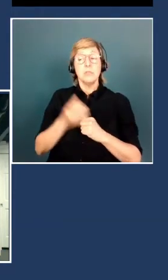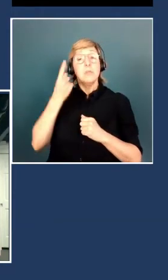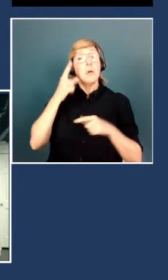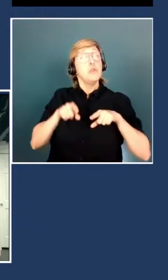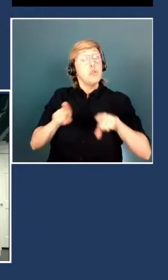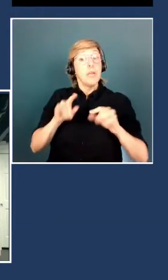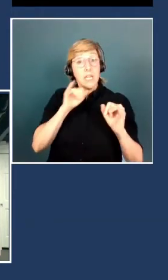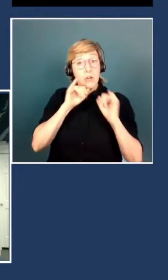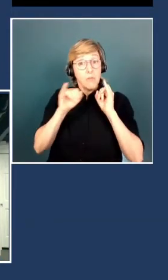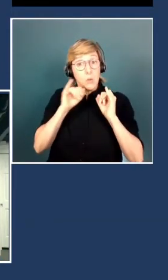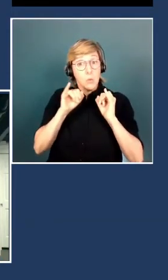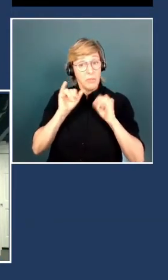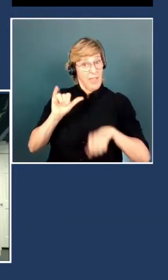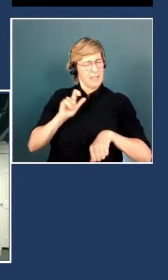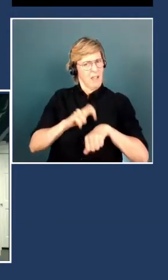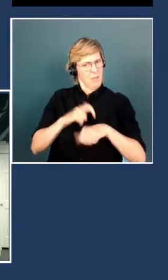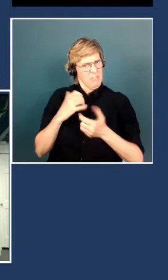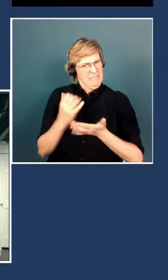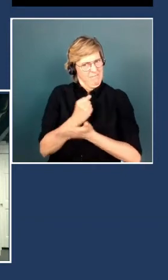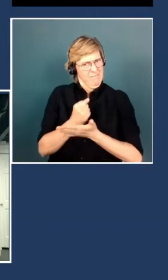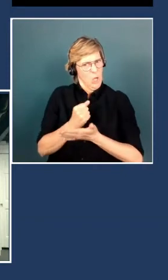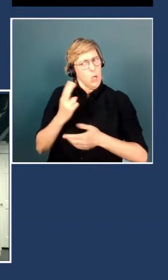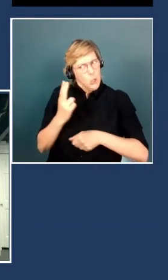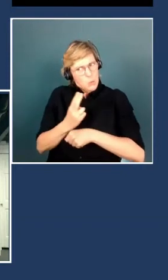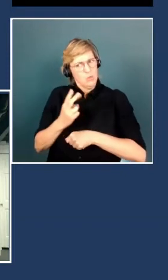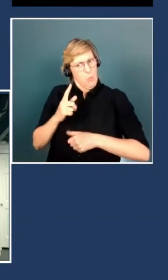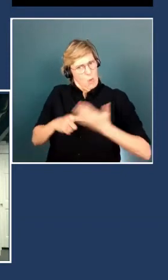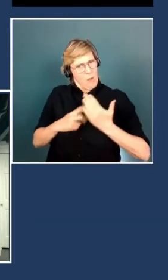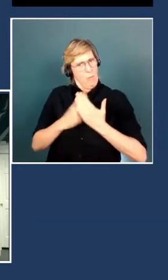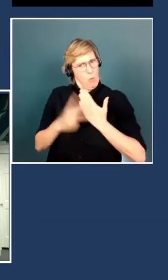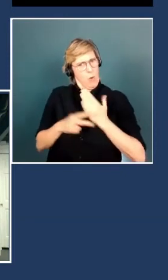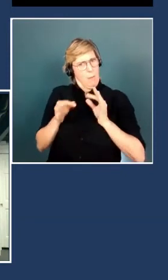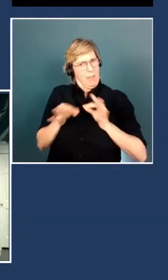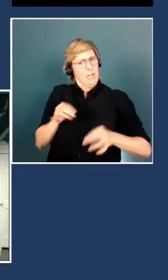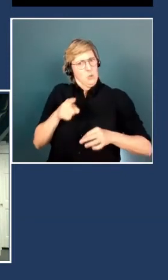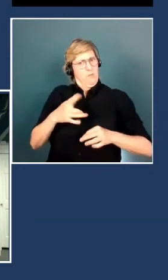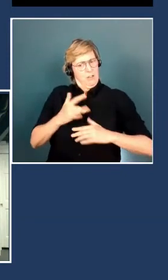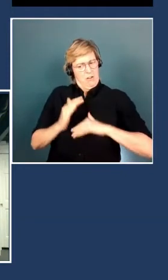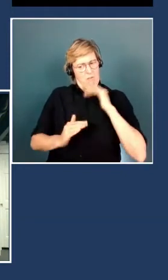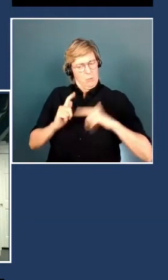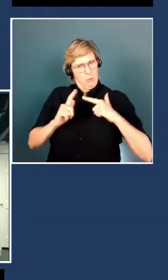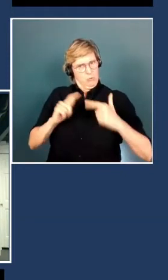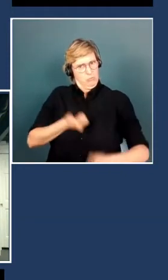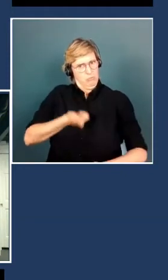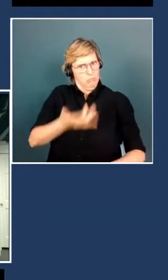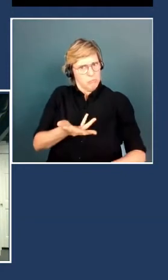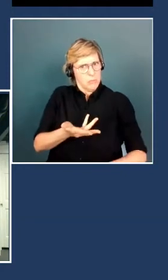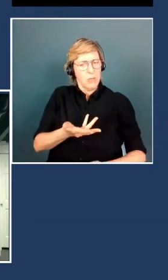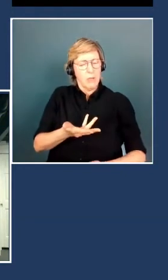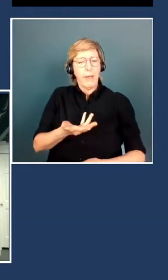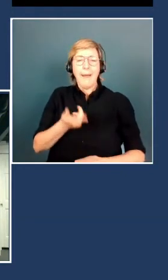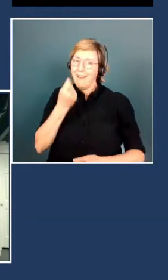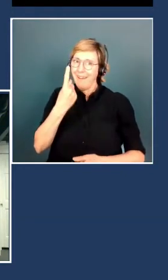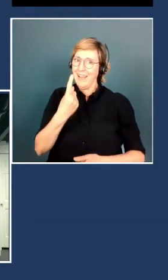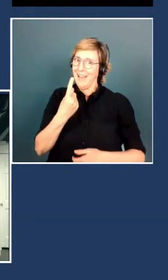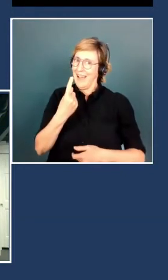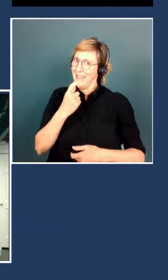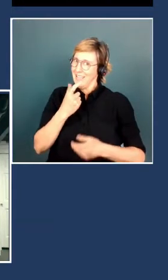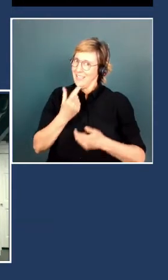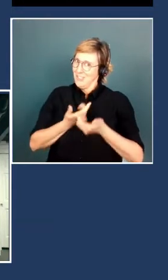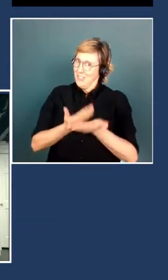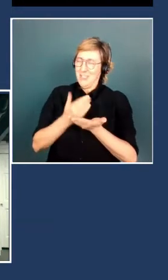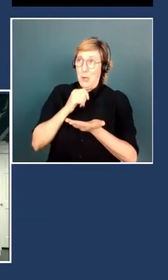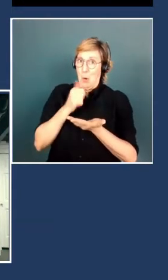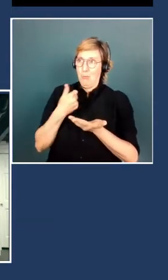say, use that programming language that you're the most comfortable and confident in. It's definitely not that time to experiment with a new language and try to learn